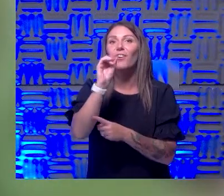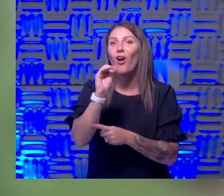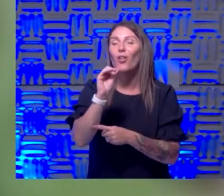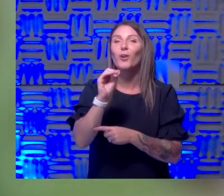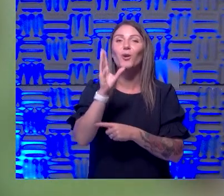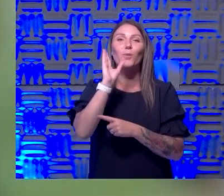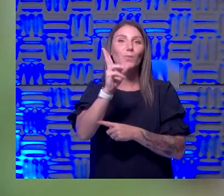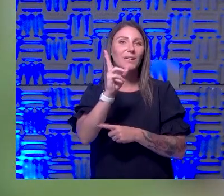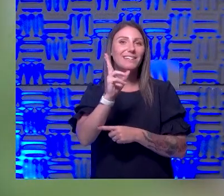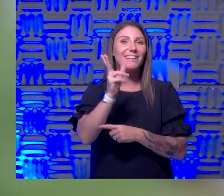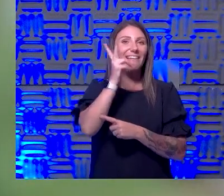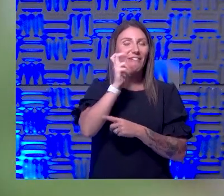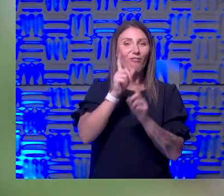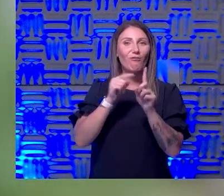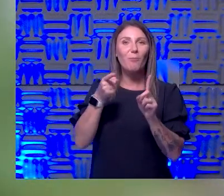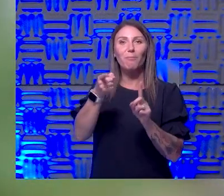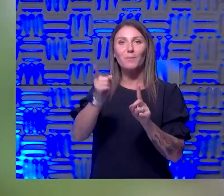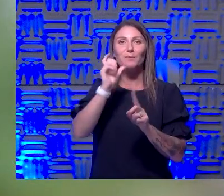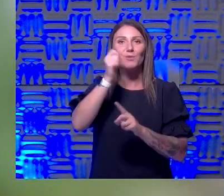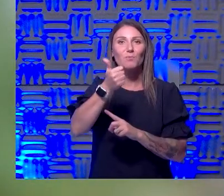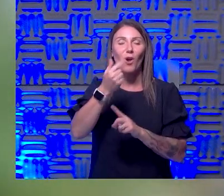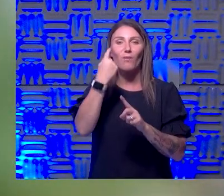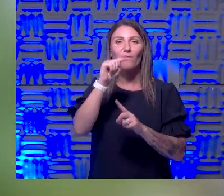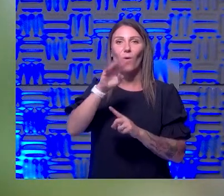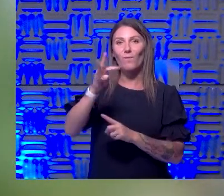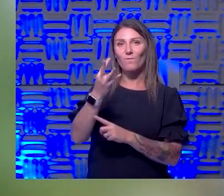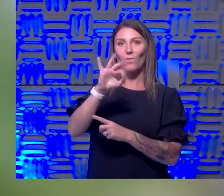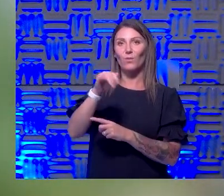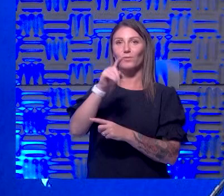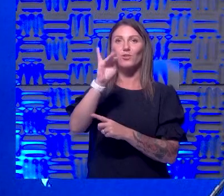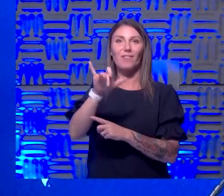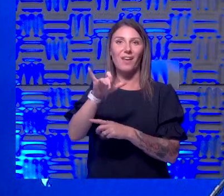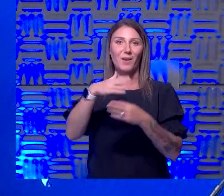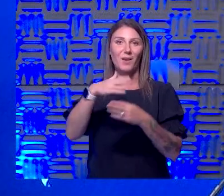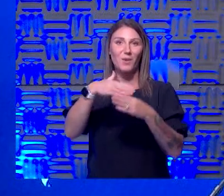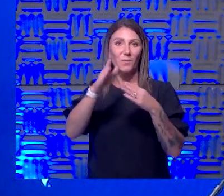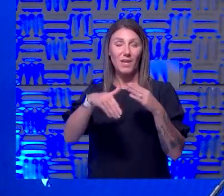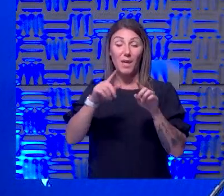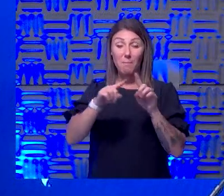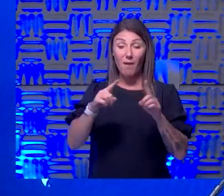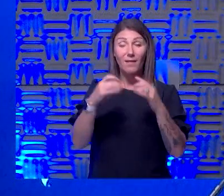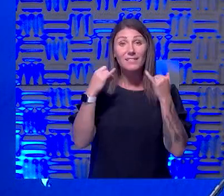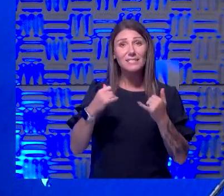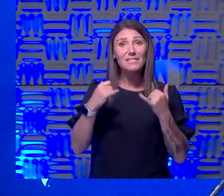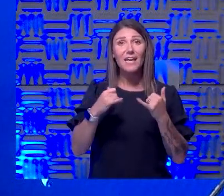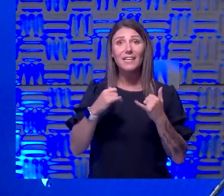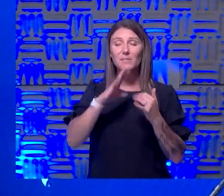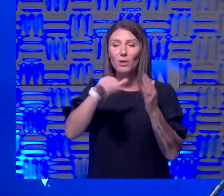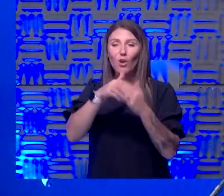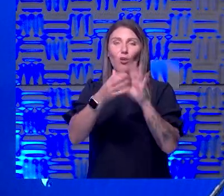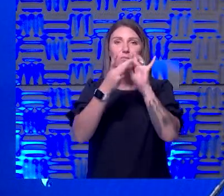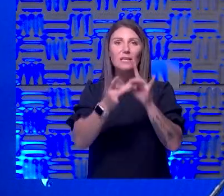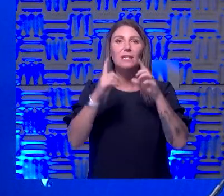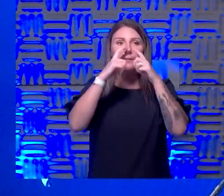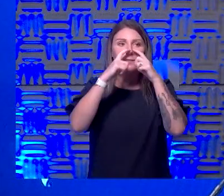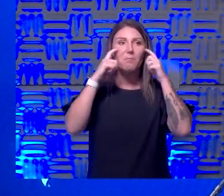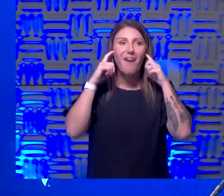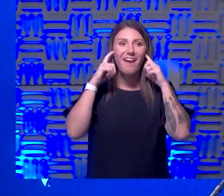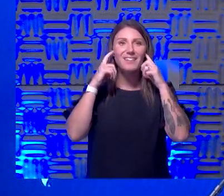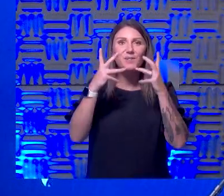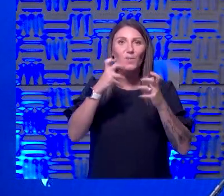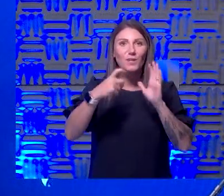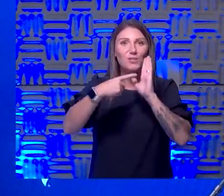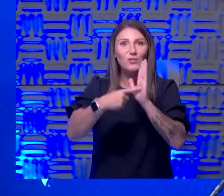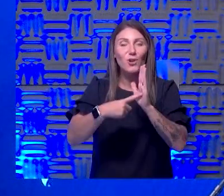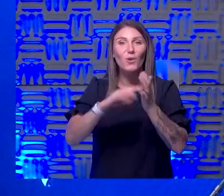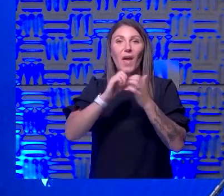him tomorrow as we head off for the 4th of July weekend. But today it has been all about masks. So we want to show you